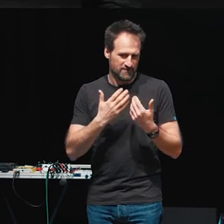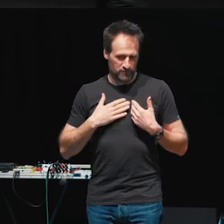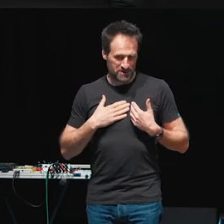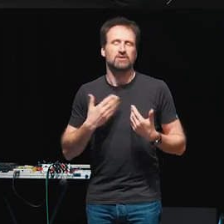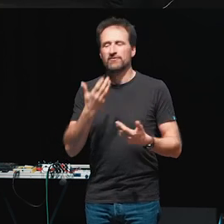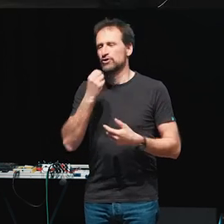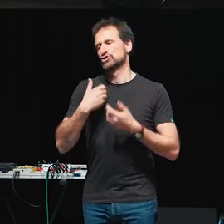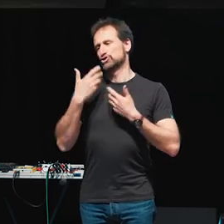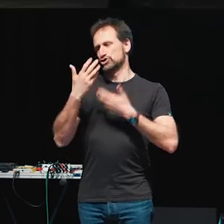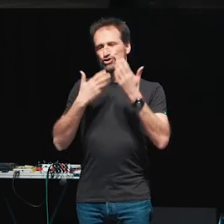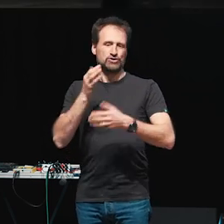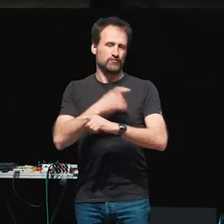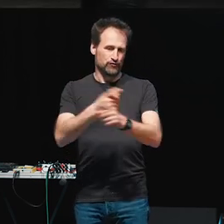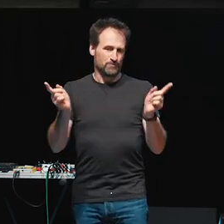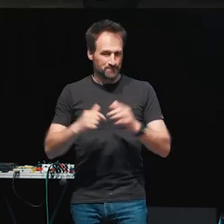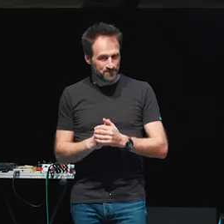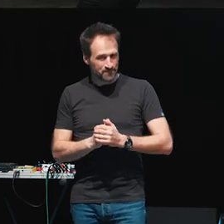me.